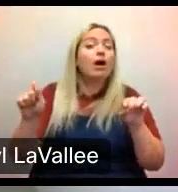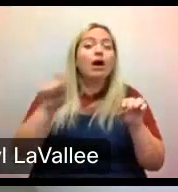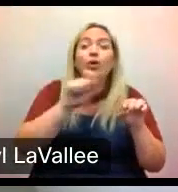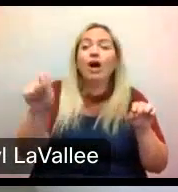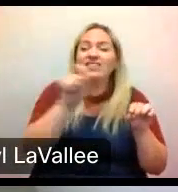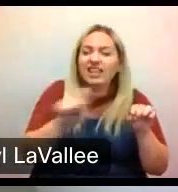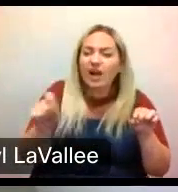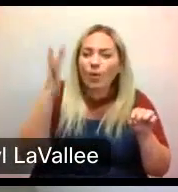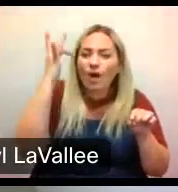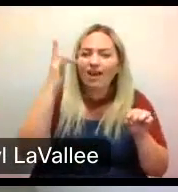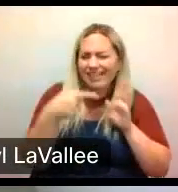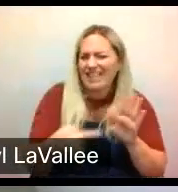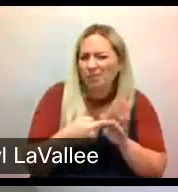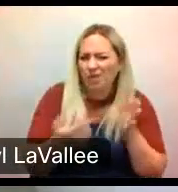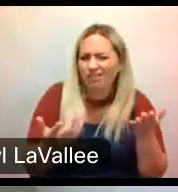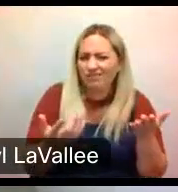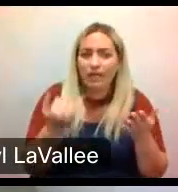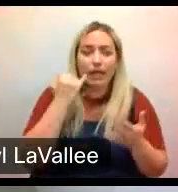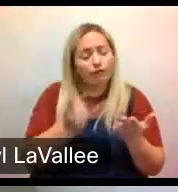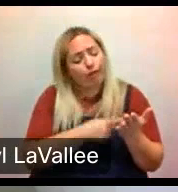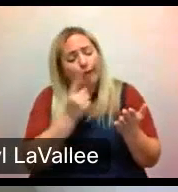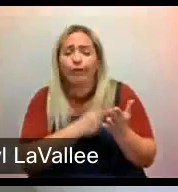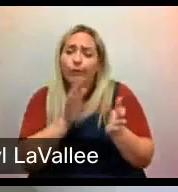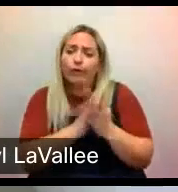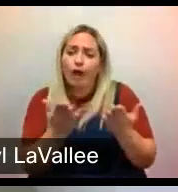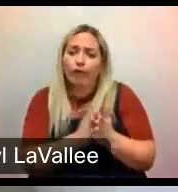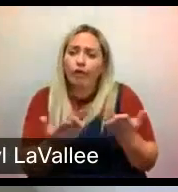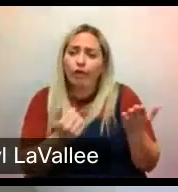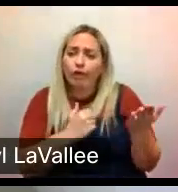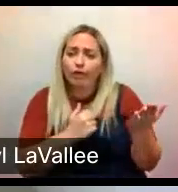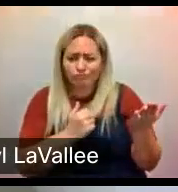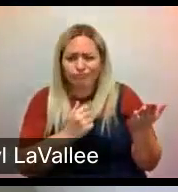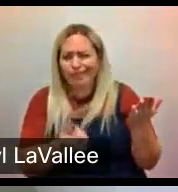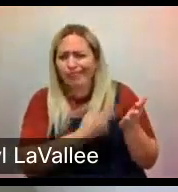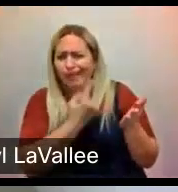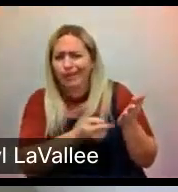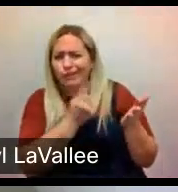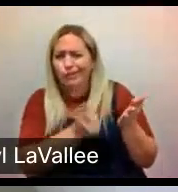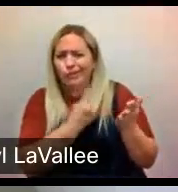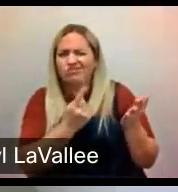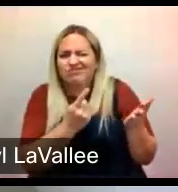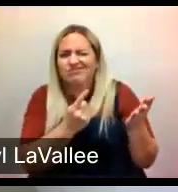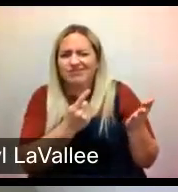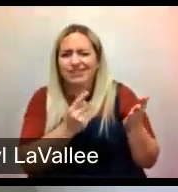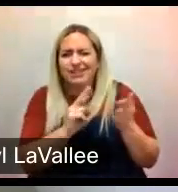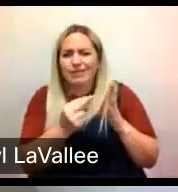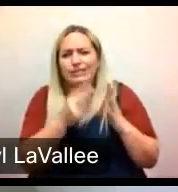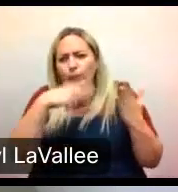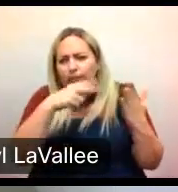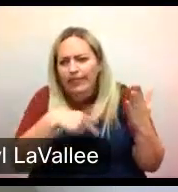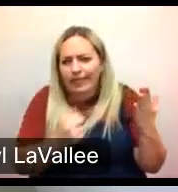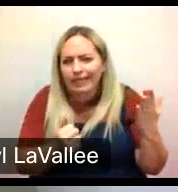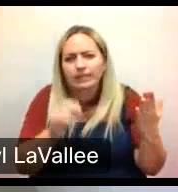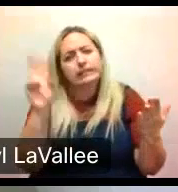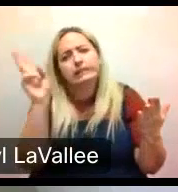an example. If you're thumbing through a novel, right? Thumbing through is the kind of informal way of saying reading or